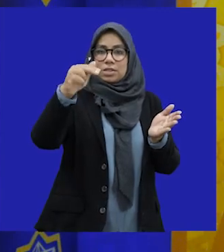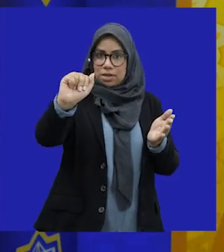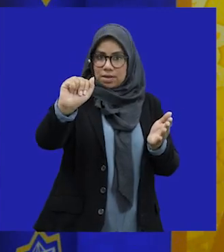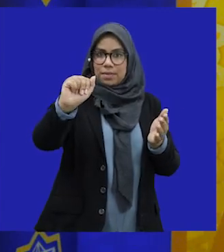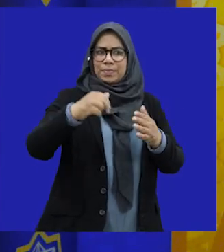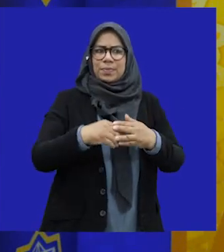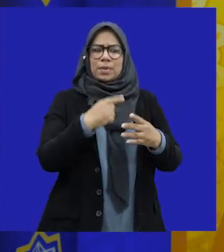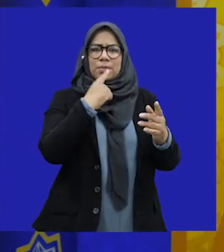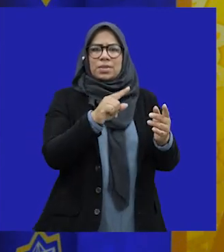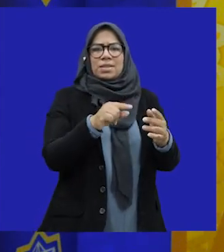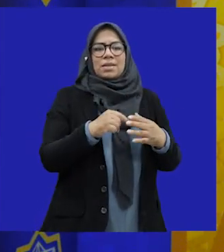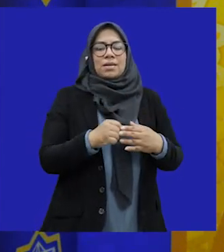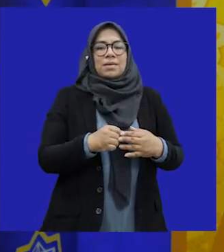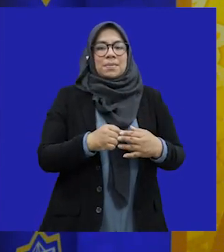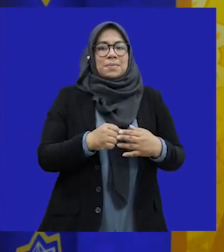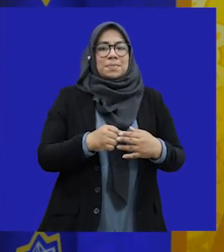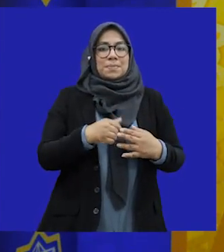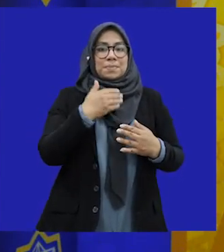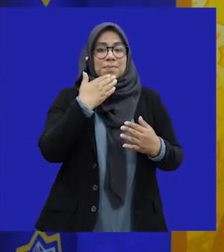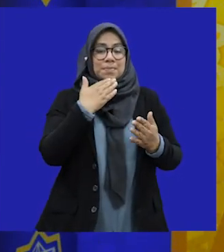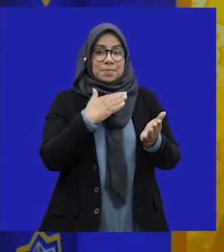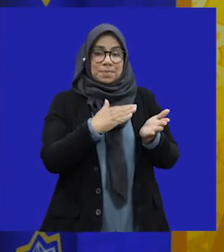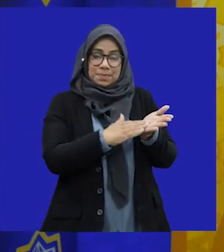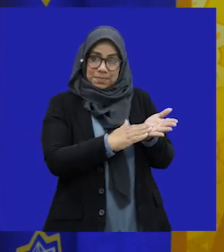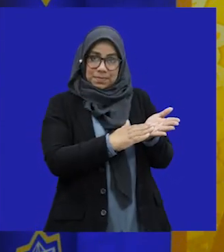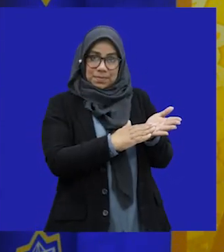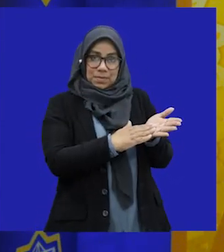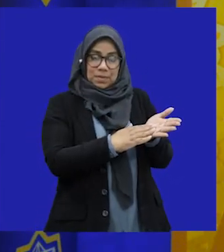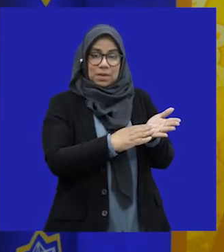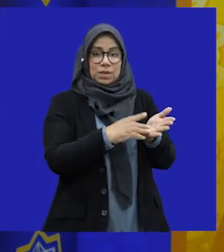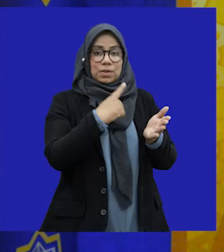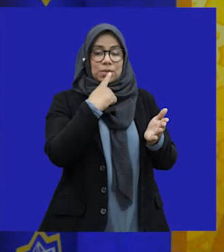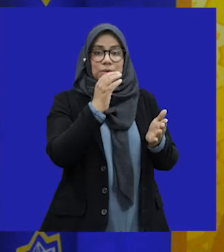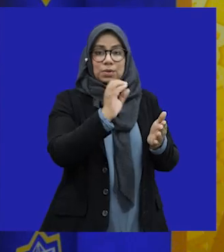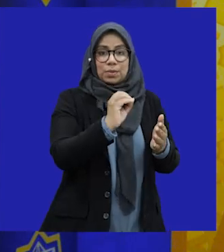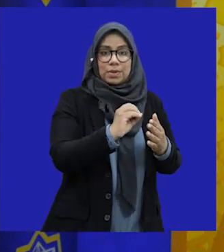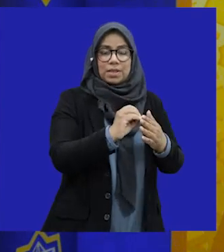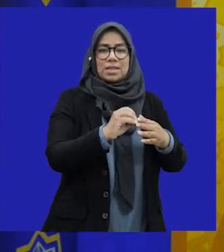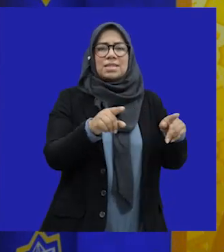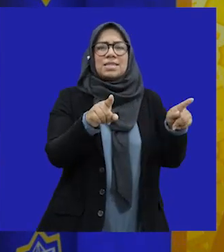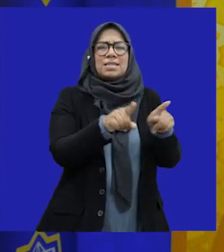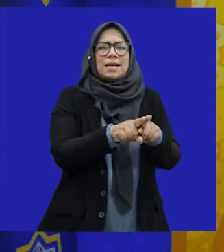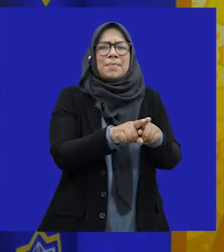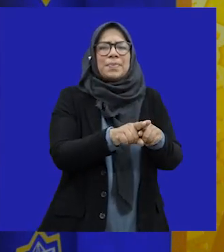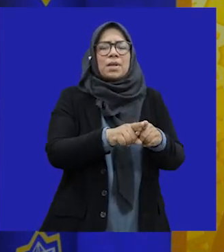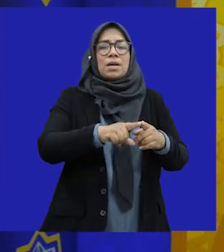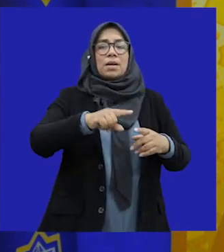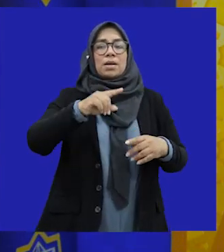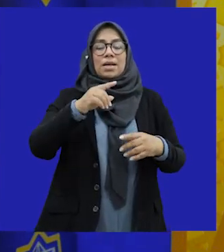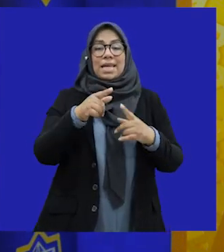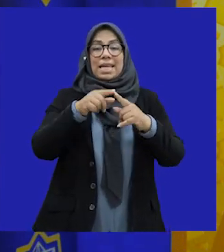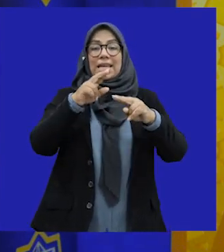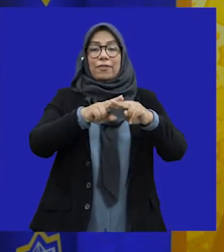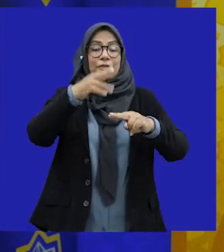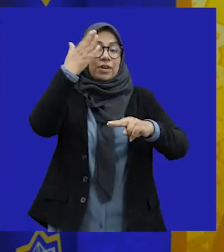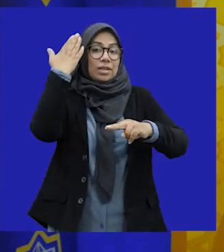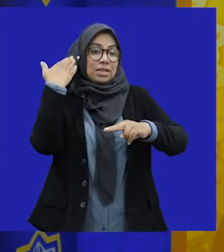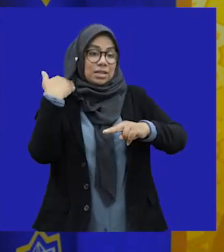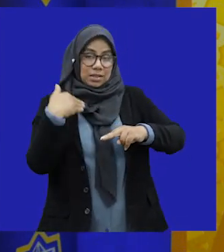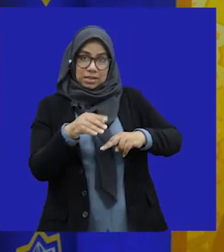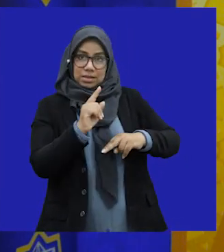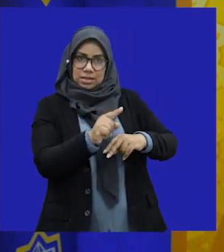has not mentioned that the women who undergo their menstrual cycle